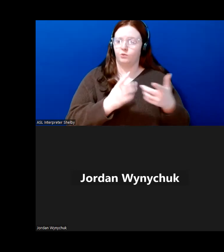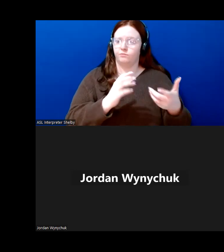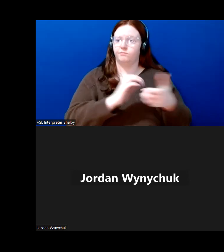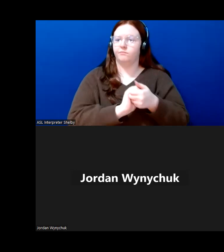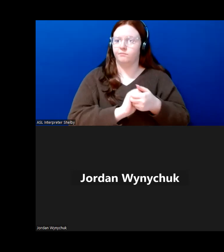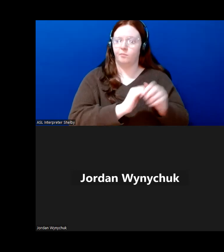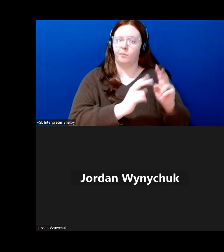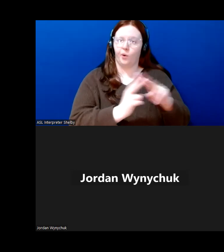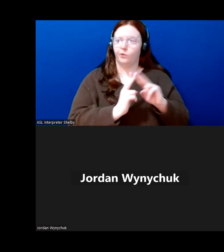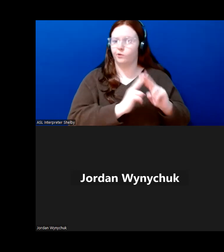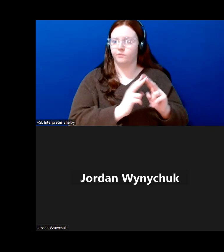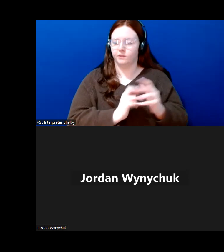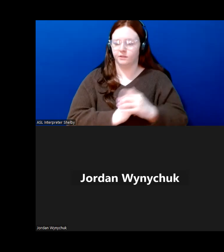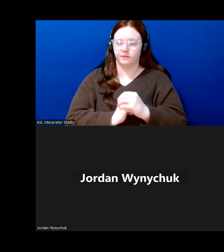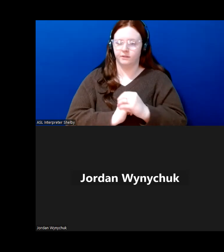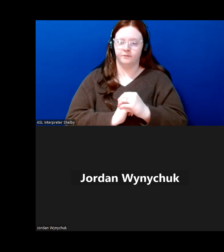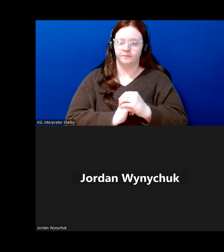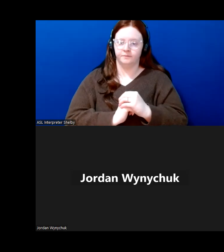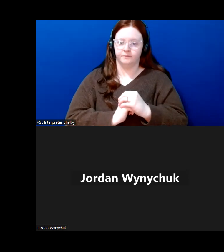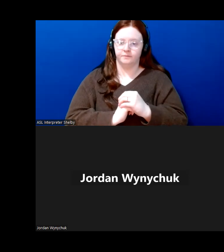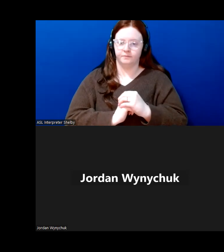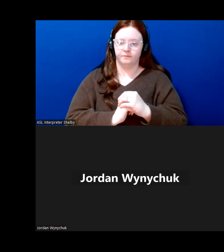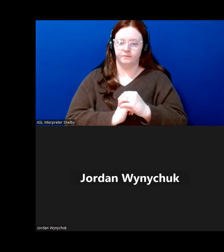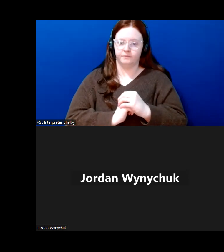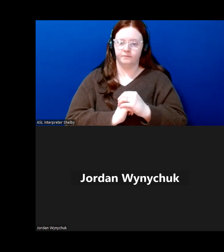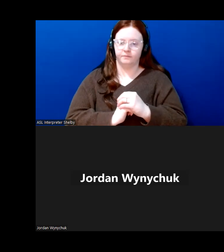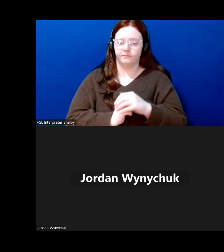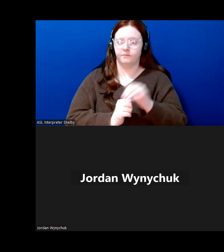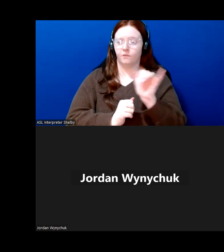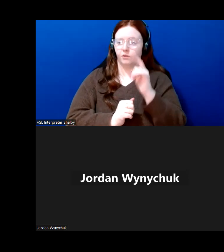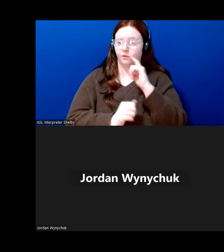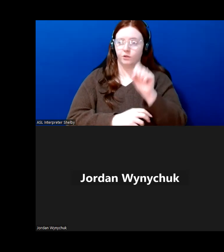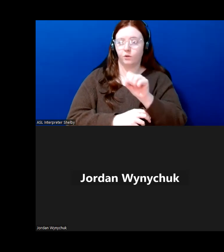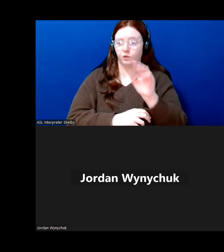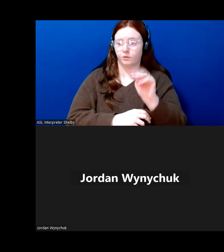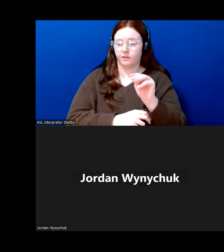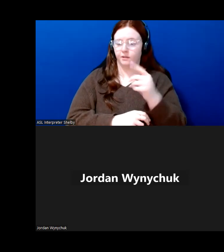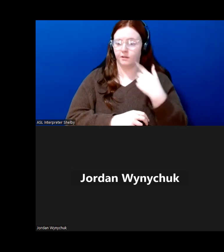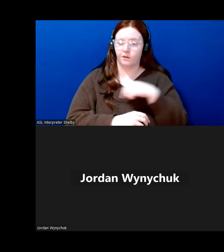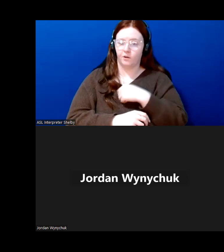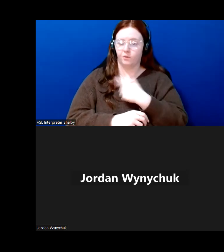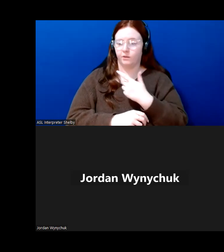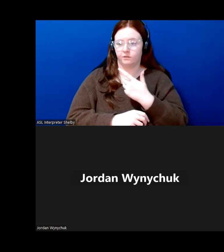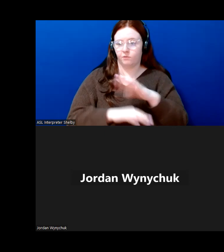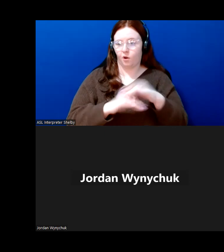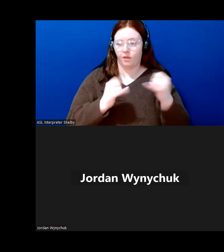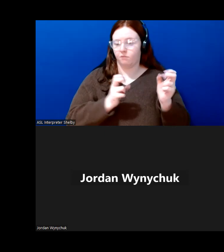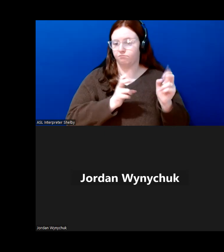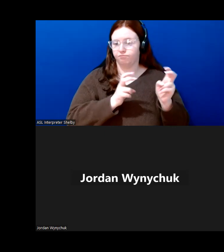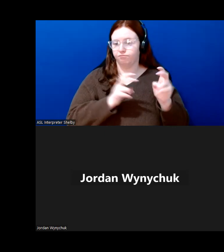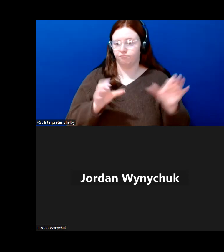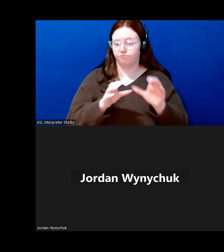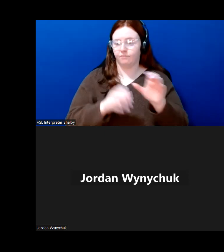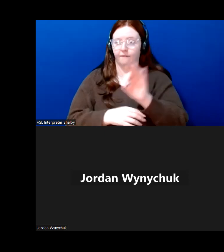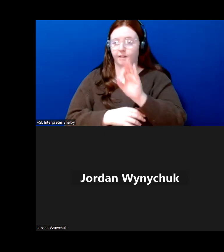would also say when it comes to our social media, we're very active. So our Instagram and Facebook, we share